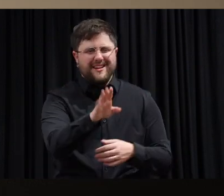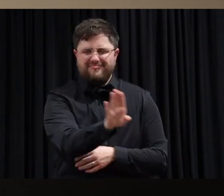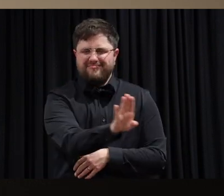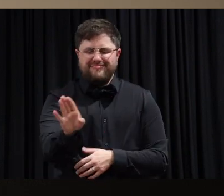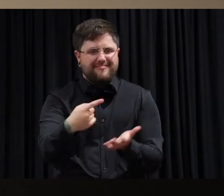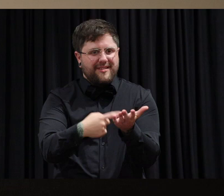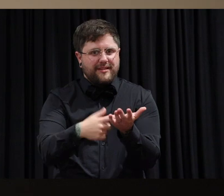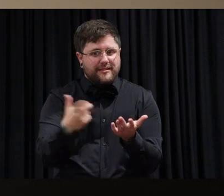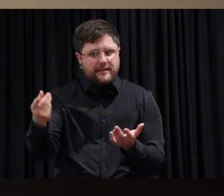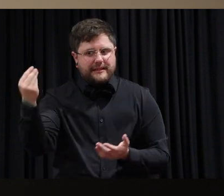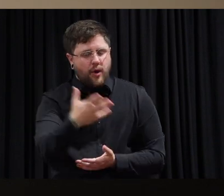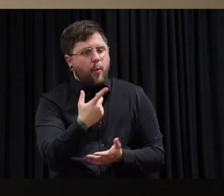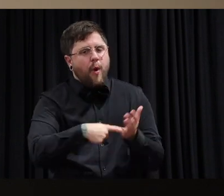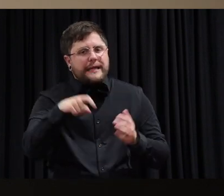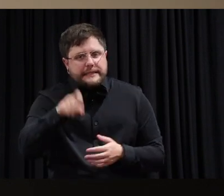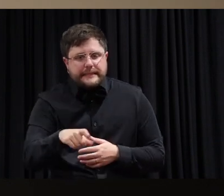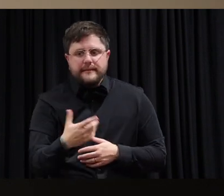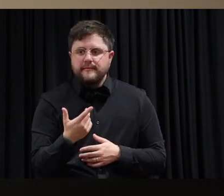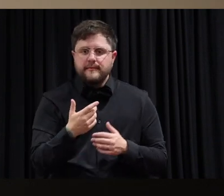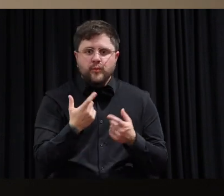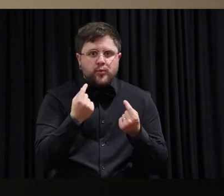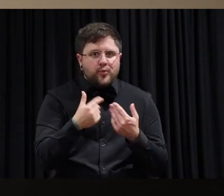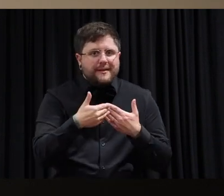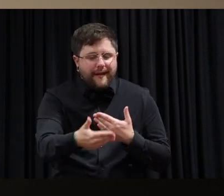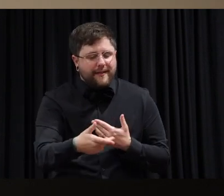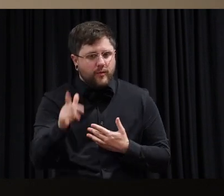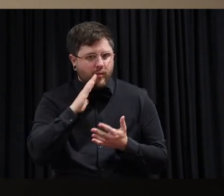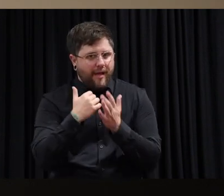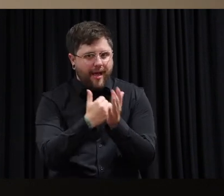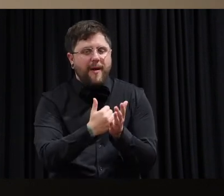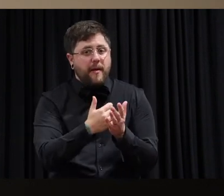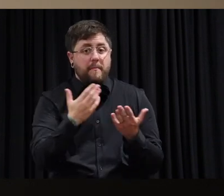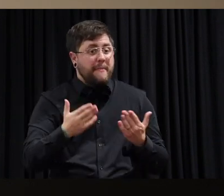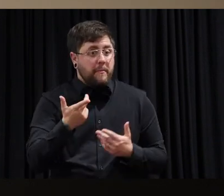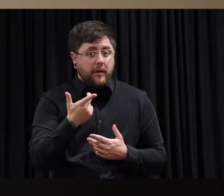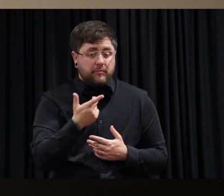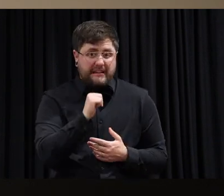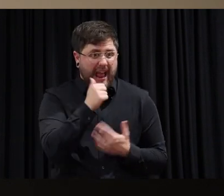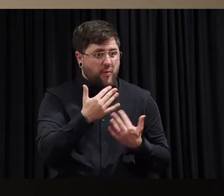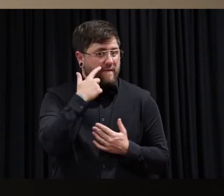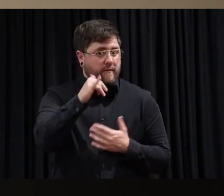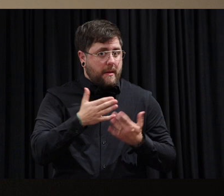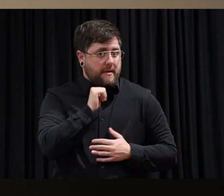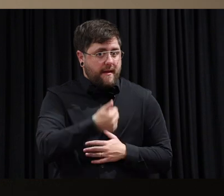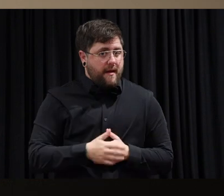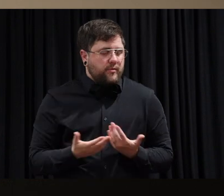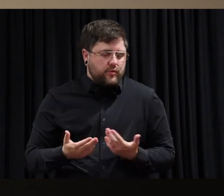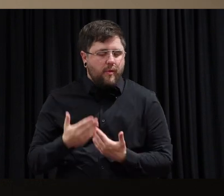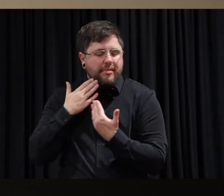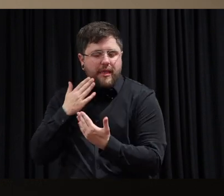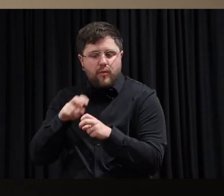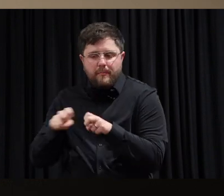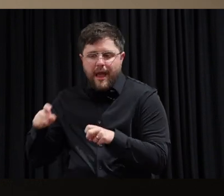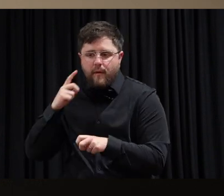them tell you what you need to do, and then go from there. It may be shorter than you think. So thank you again, my panel, for giving